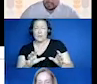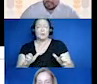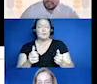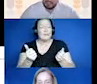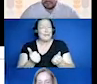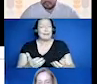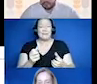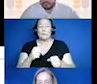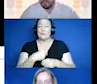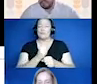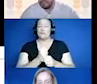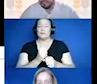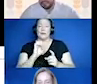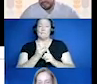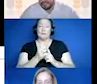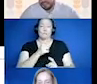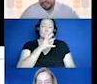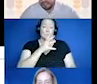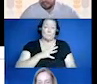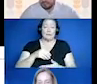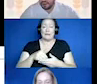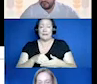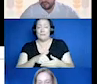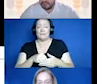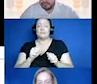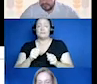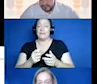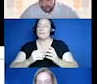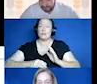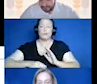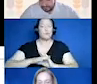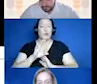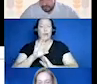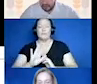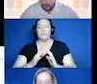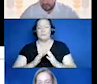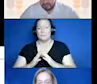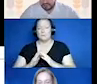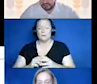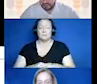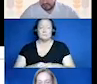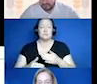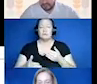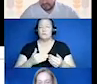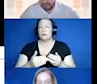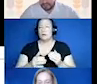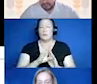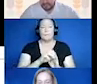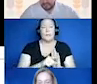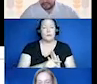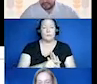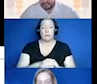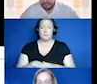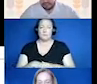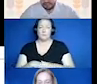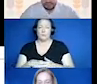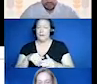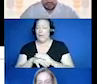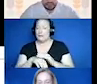to create environments where women and infants can thrive in their communities, regardless of their backgrounds or access to